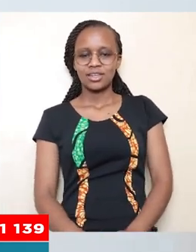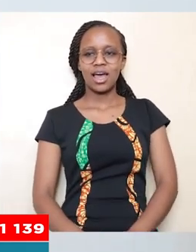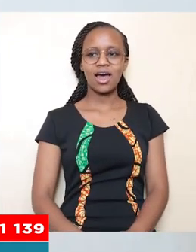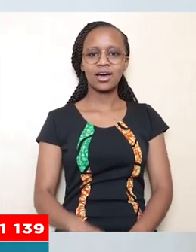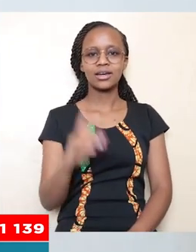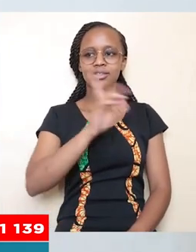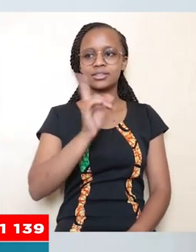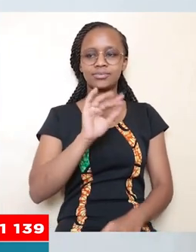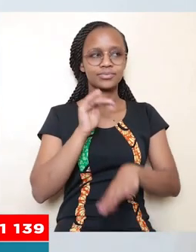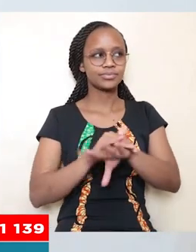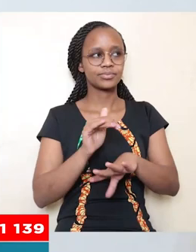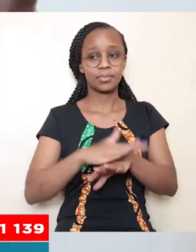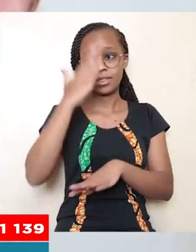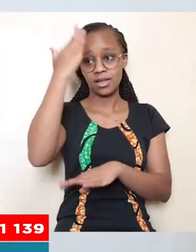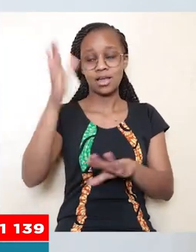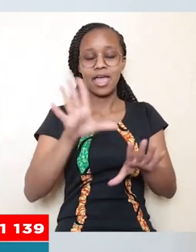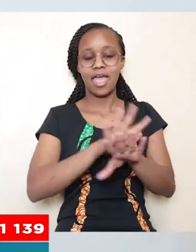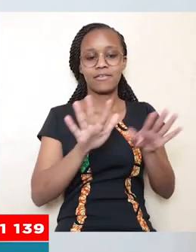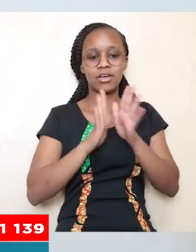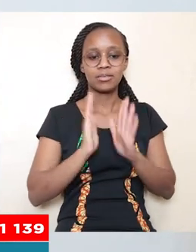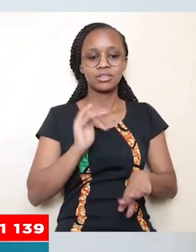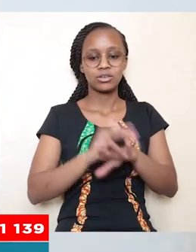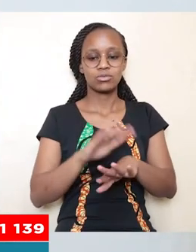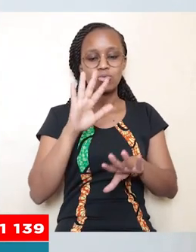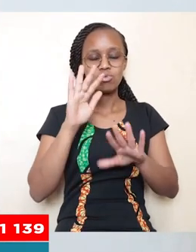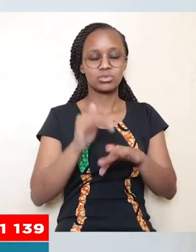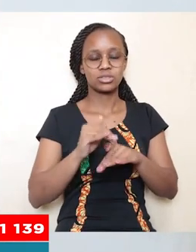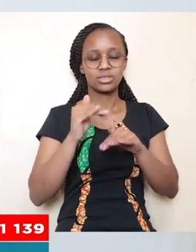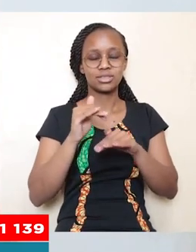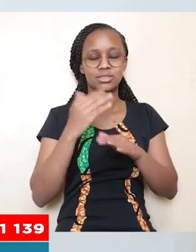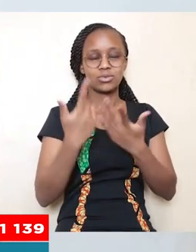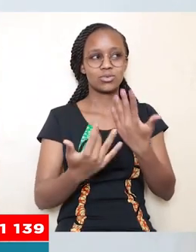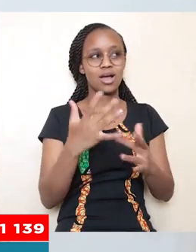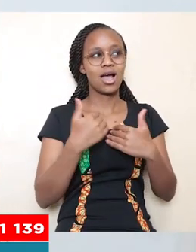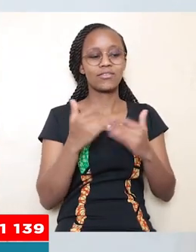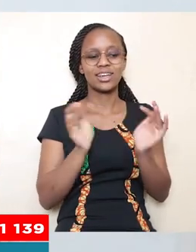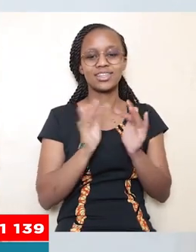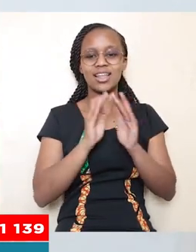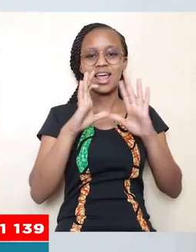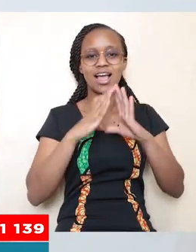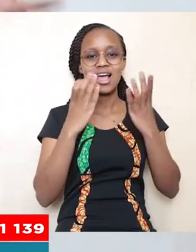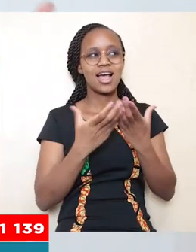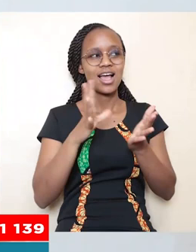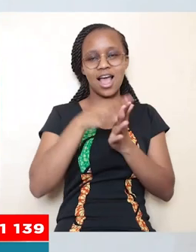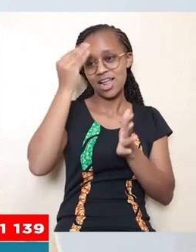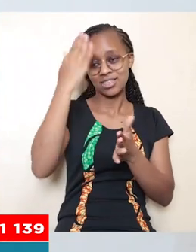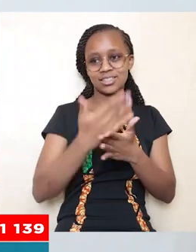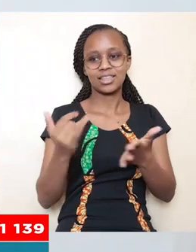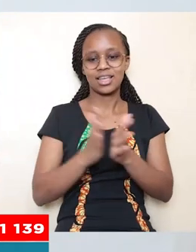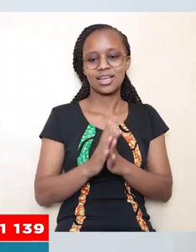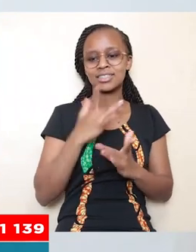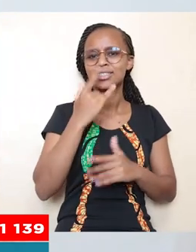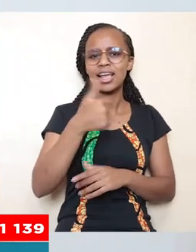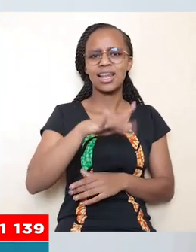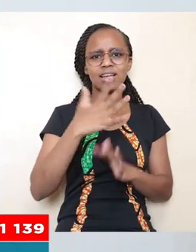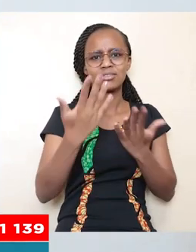Apansita, it is even good. I know not everybody is a good cook, but kuna online classes. Learn something. You can't don't tell us